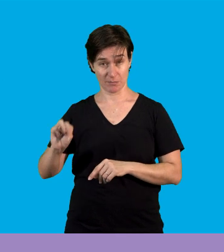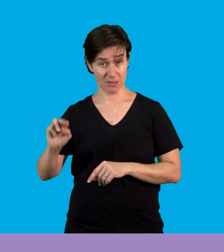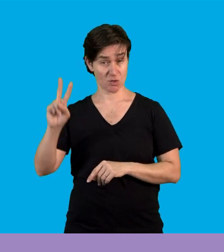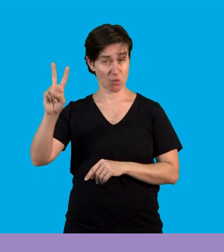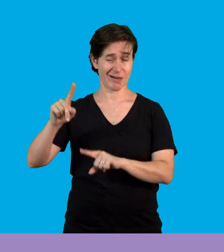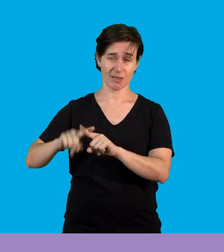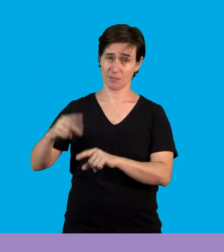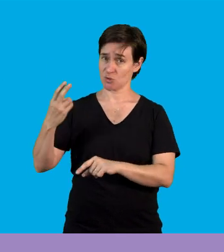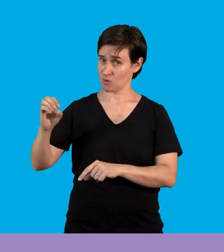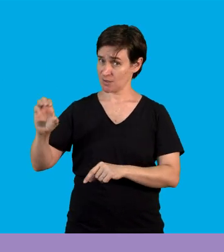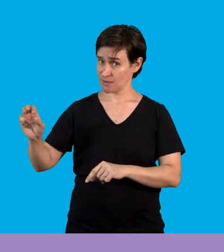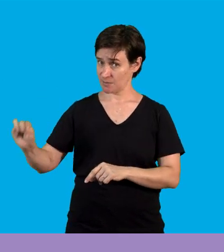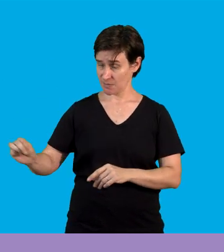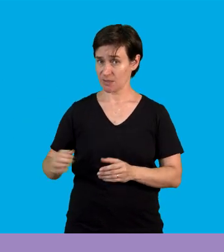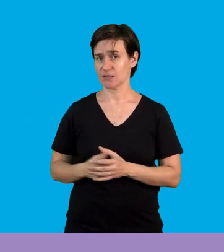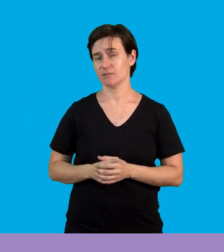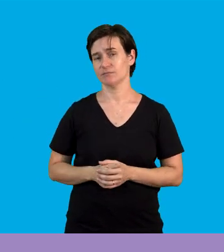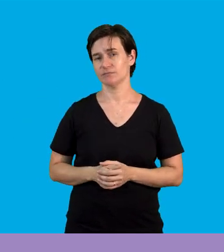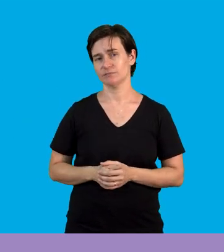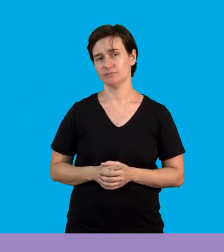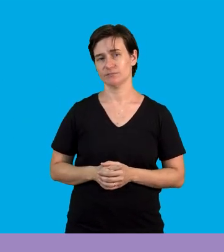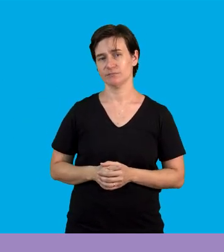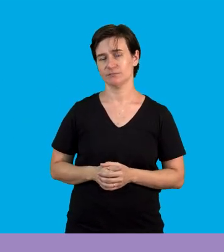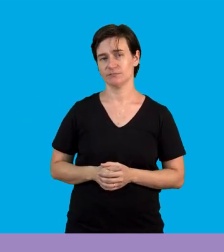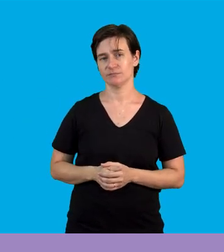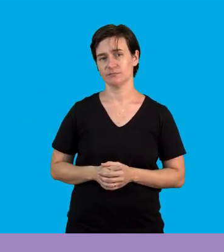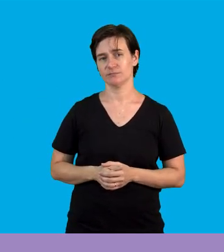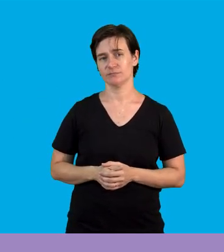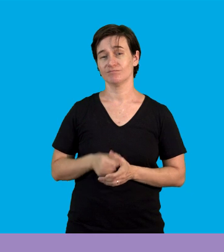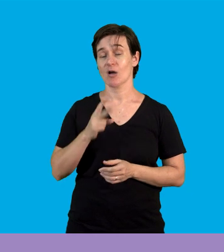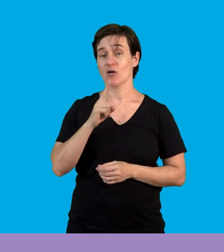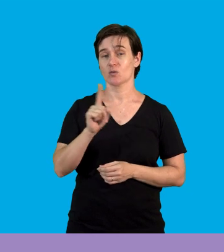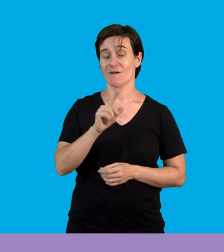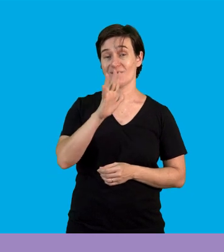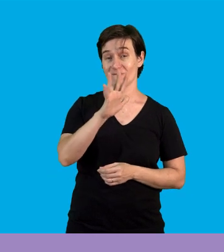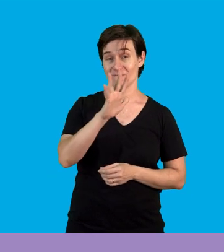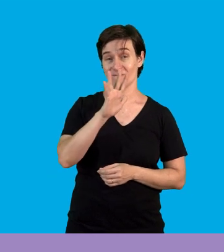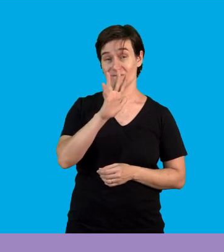3 squared multiplied by 20? That is going to give us an answer of